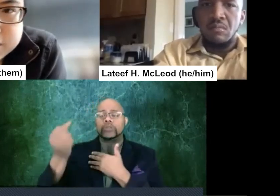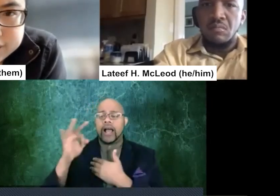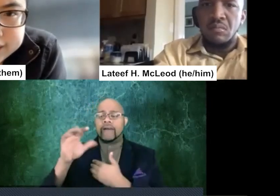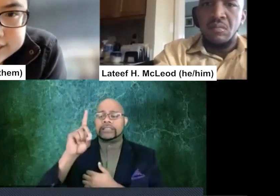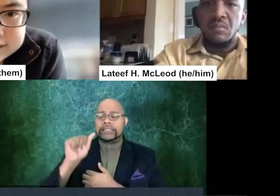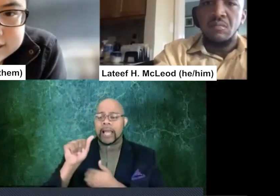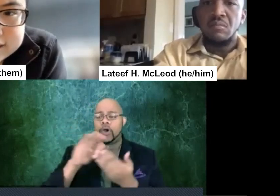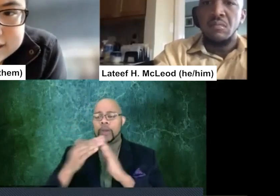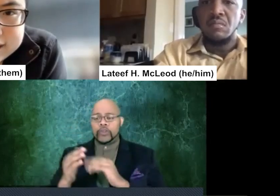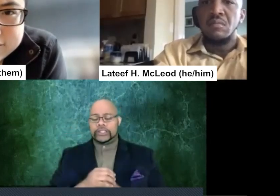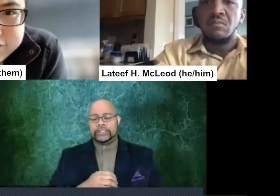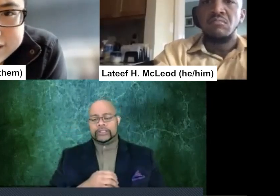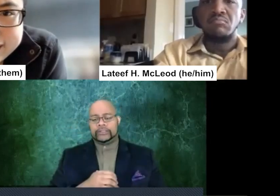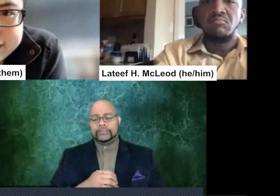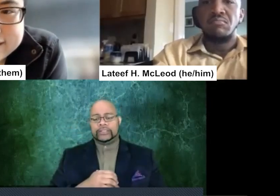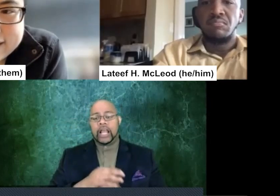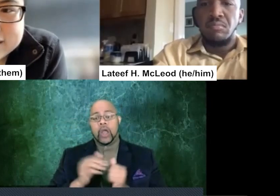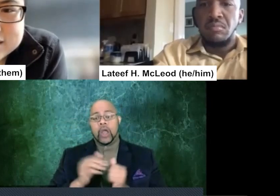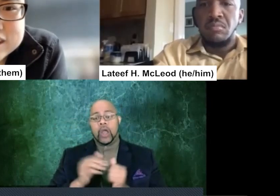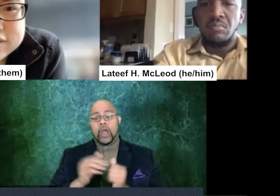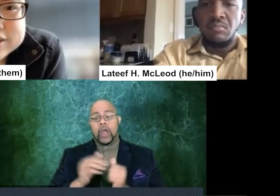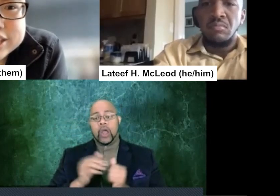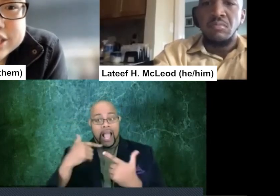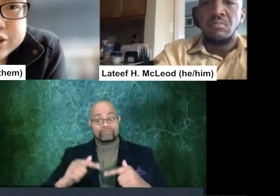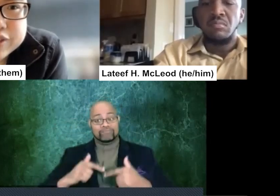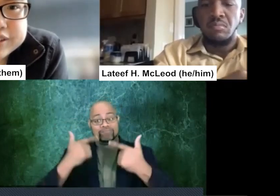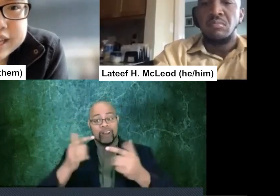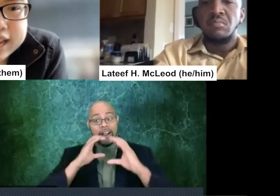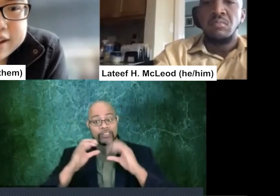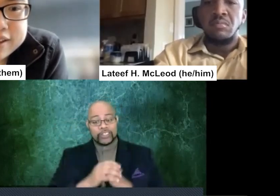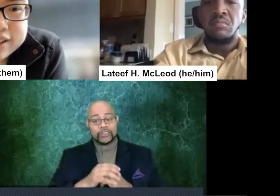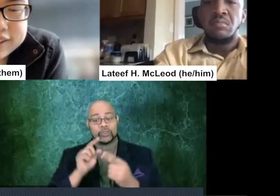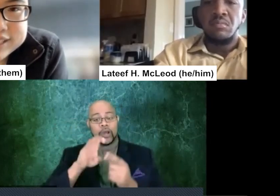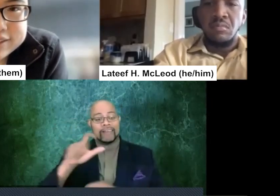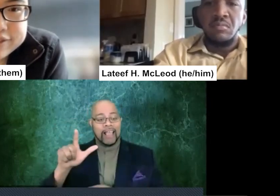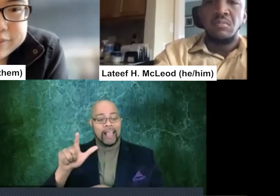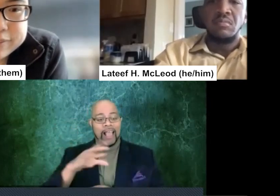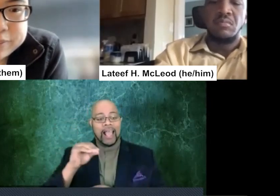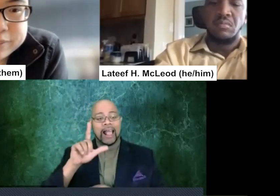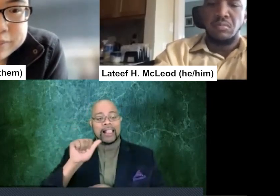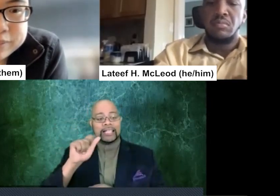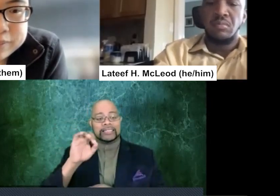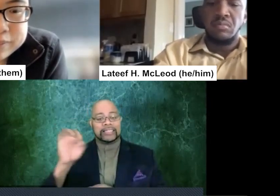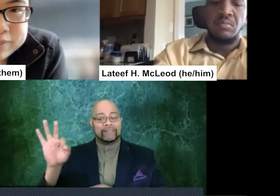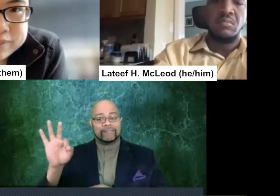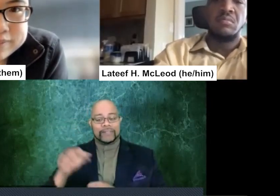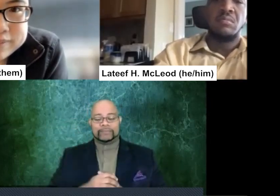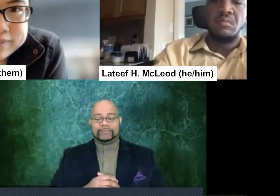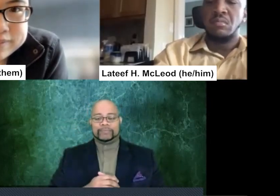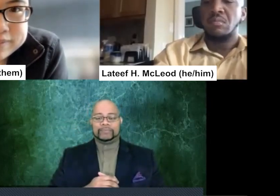disabled communities. And with that, I'll turn the conversation over to Cal and Lateef.